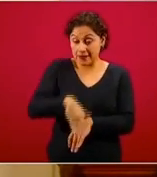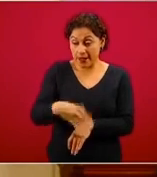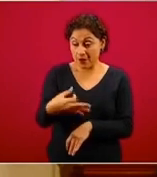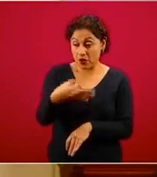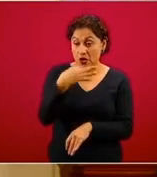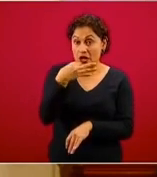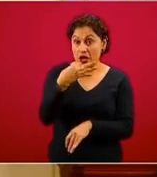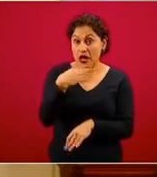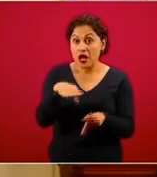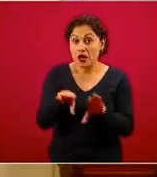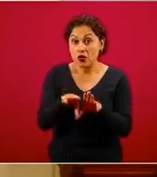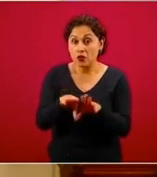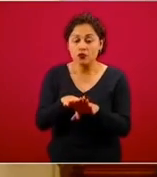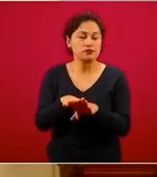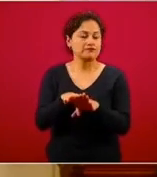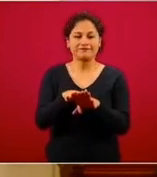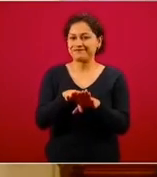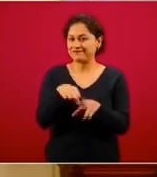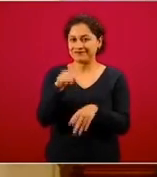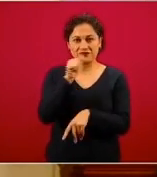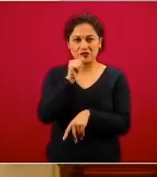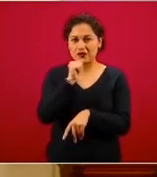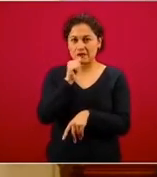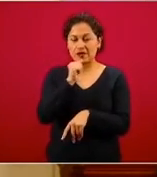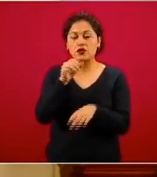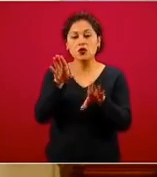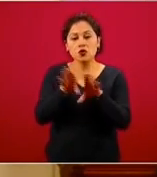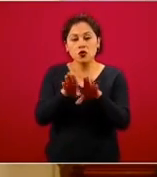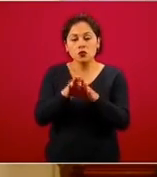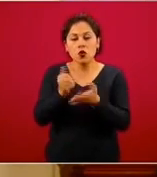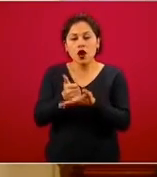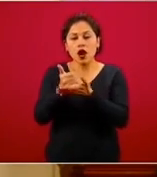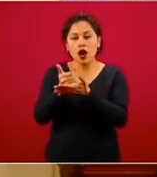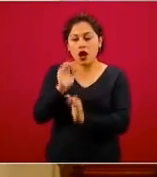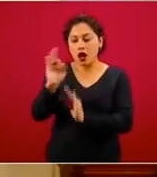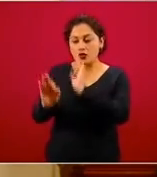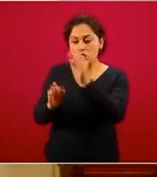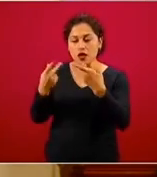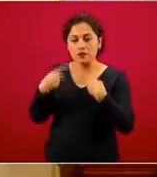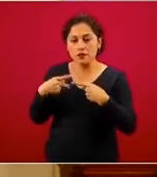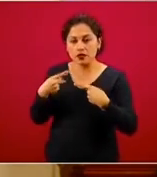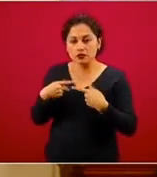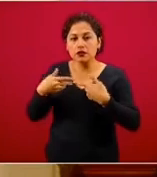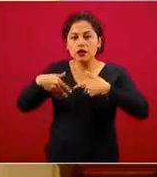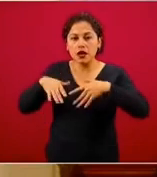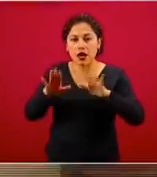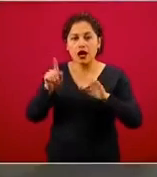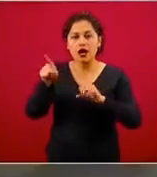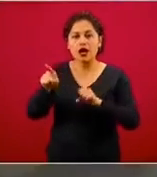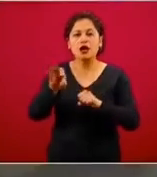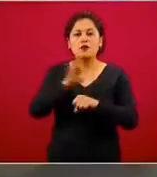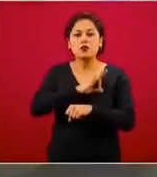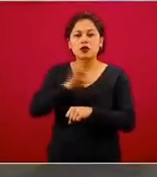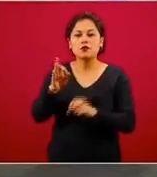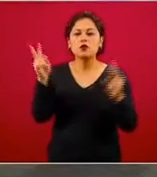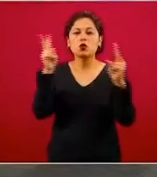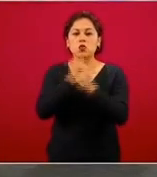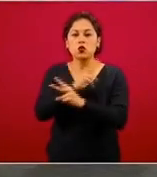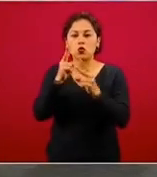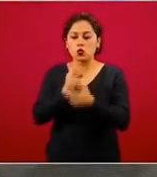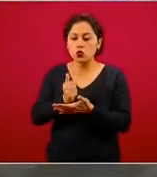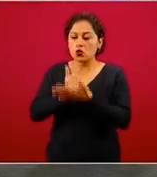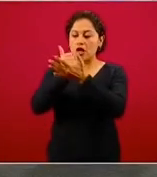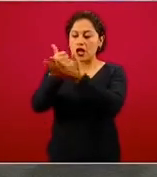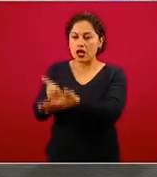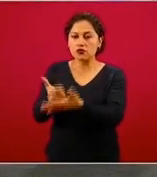con condiciones generales and de I want to mejoría be de very la clear ventilación about, y además there de is lo que no está set sucediendo way en of nuestros órganos. treatment, La there is siguiente, no por favor. set course